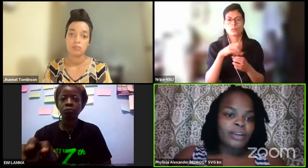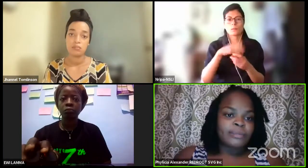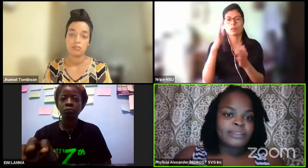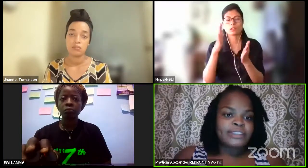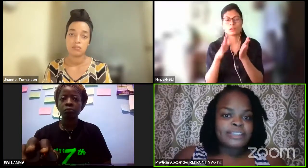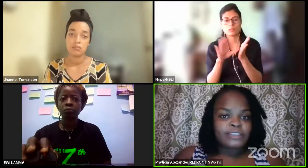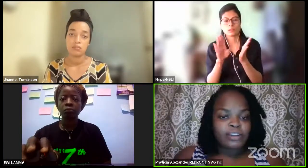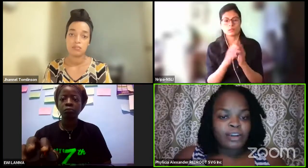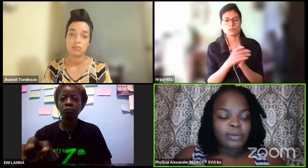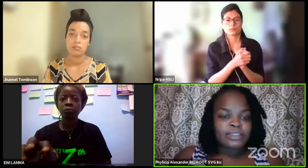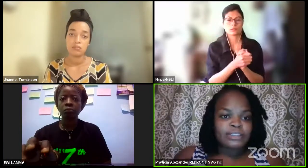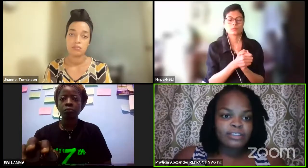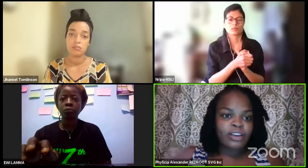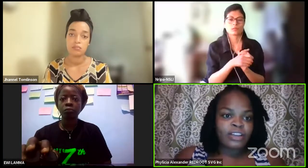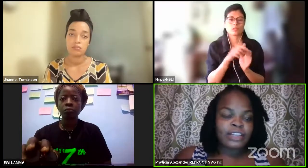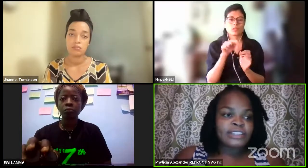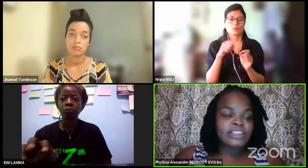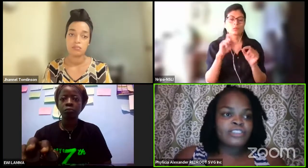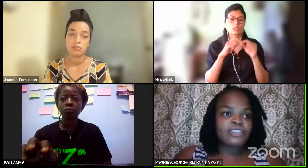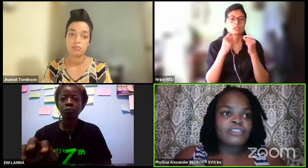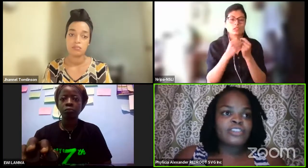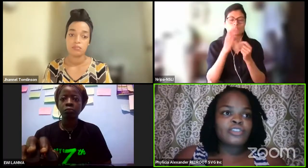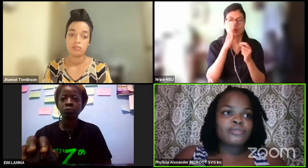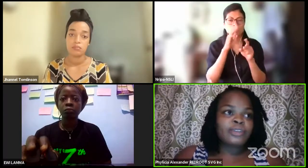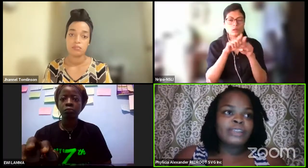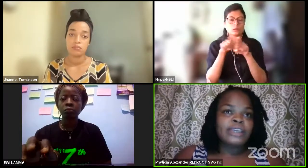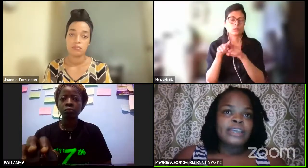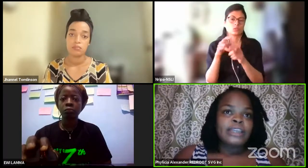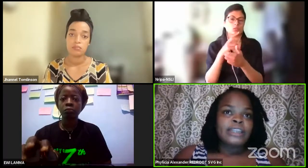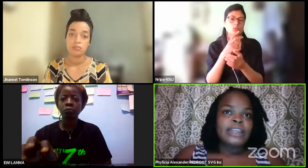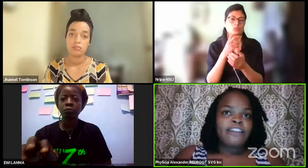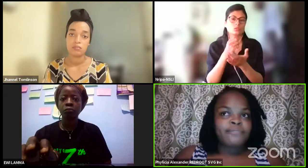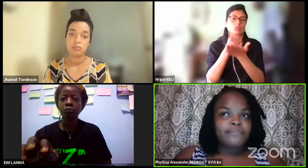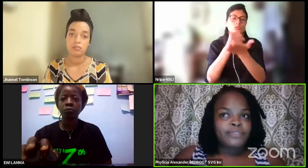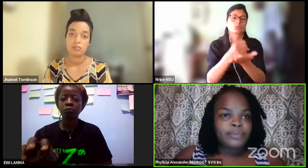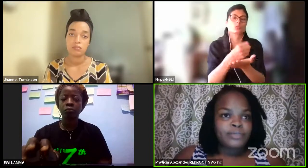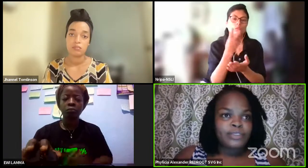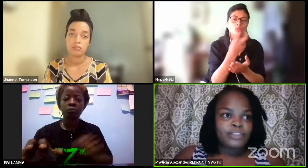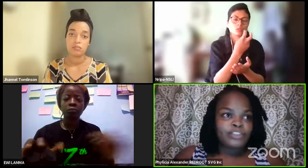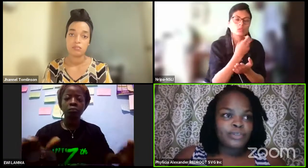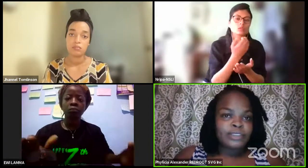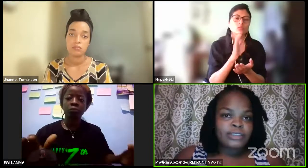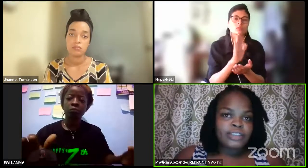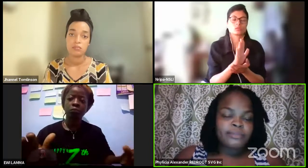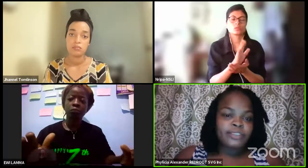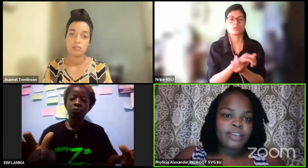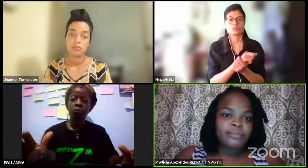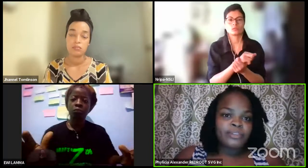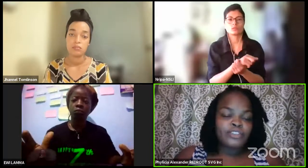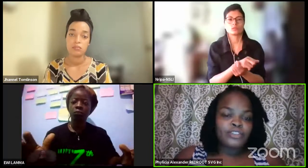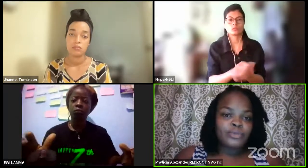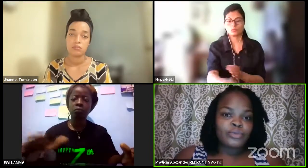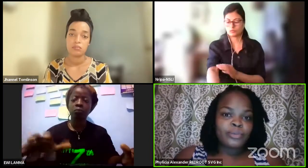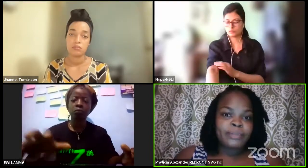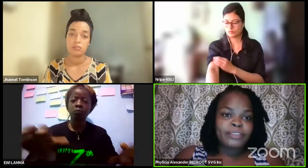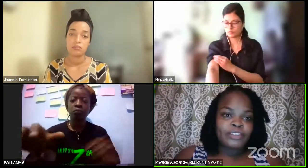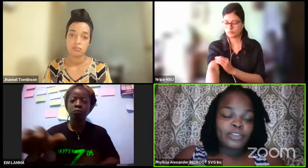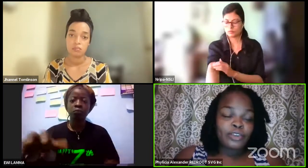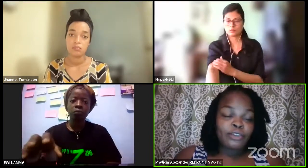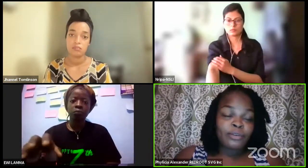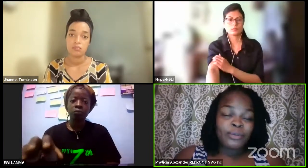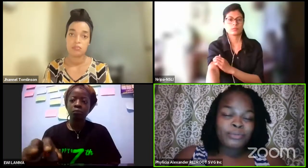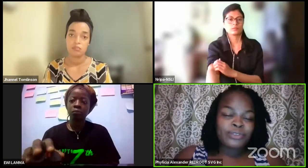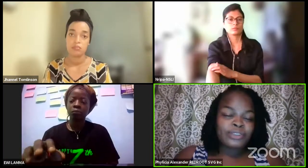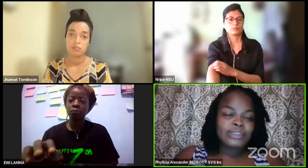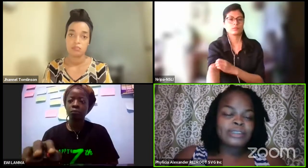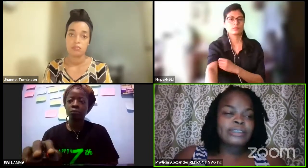Caribbean, our sister organizations and so forth. They have supported us during this time to help us to better